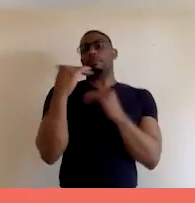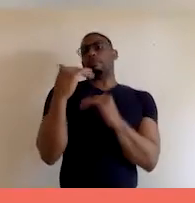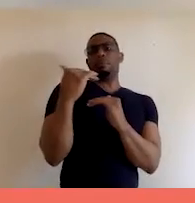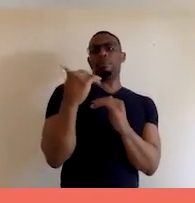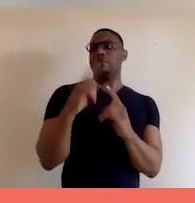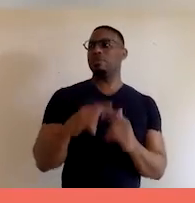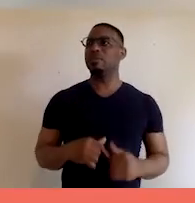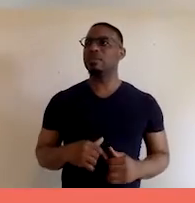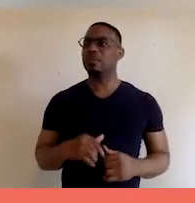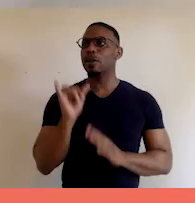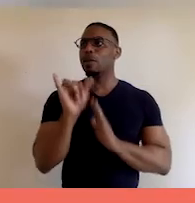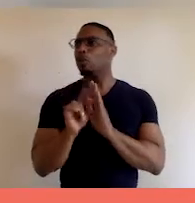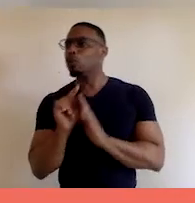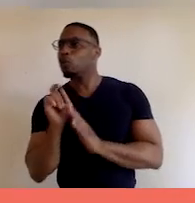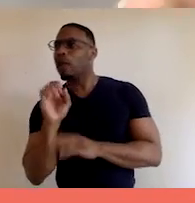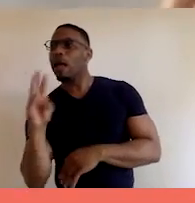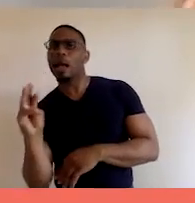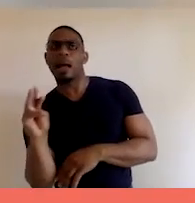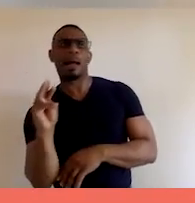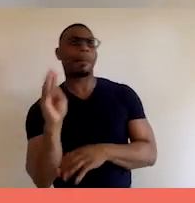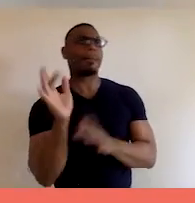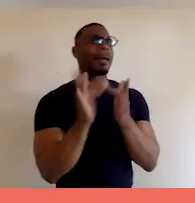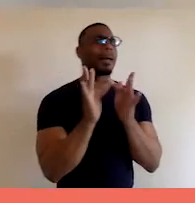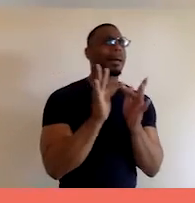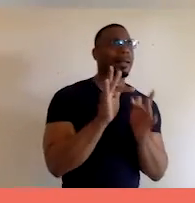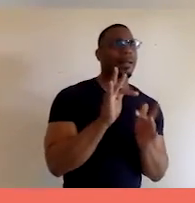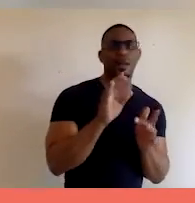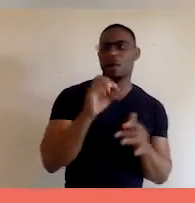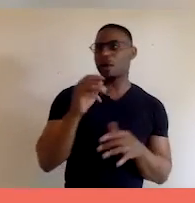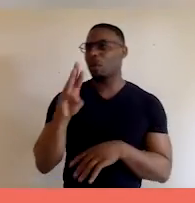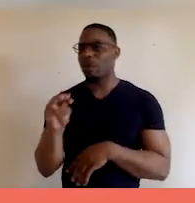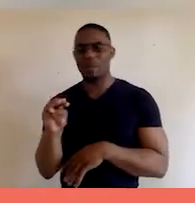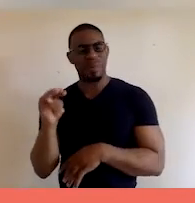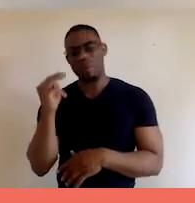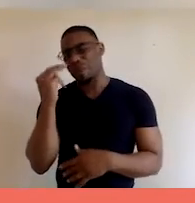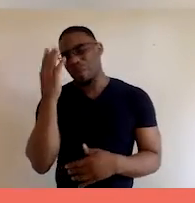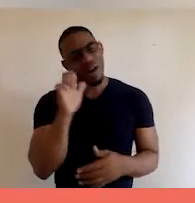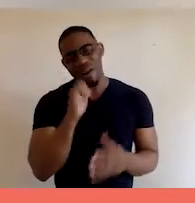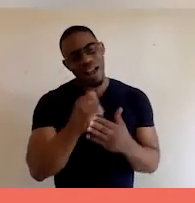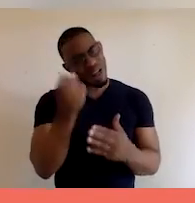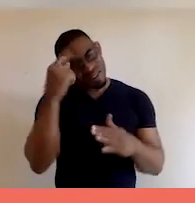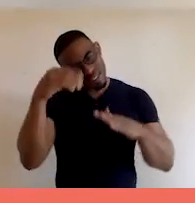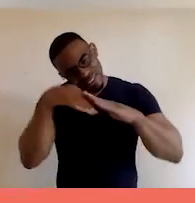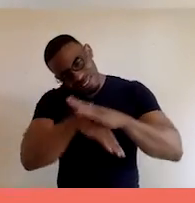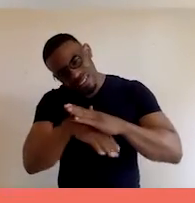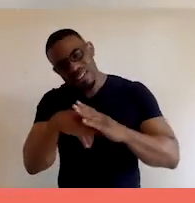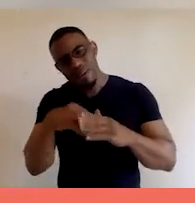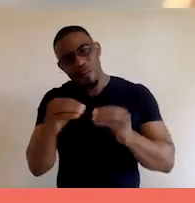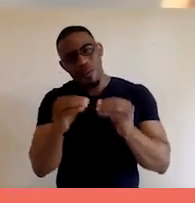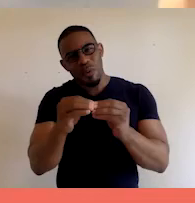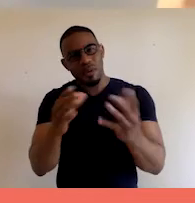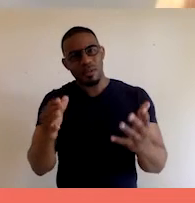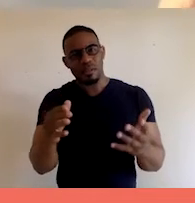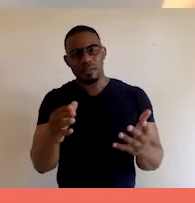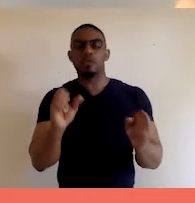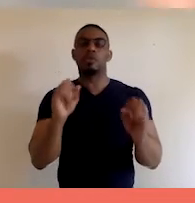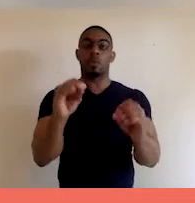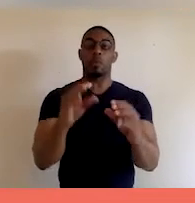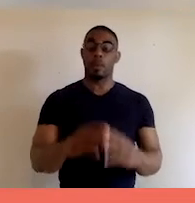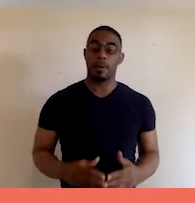to YouTube.com and Internet Explorer and Chrome? Why don't I understand more?